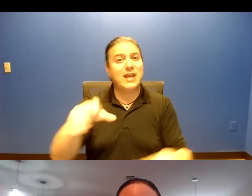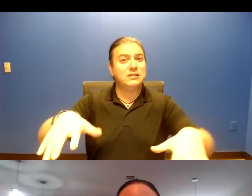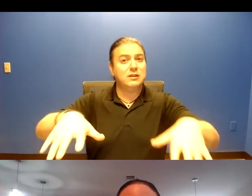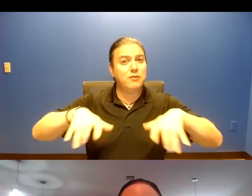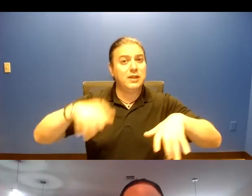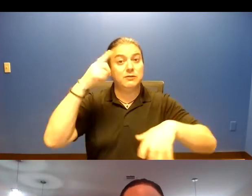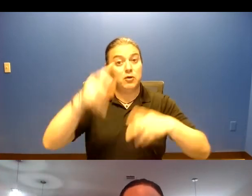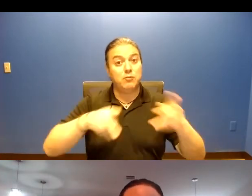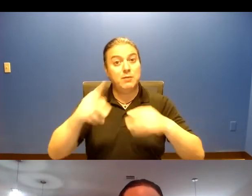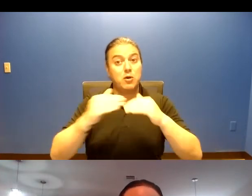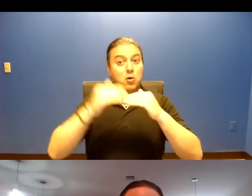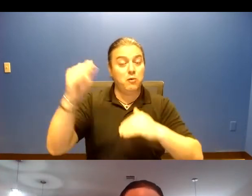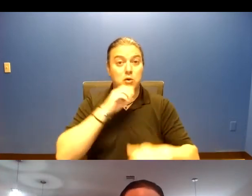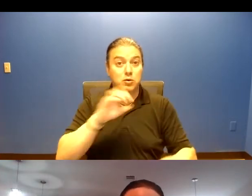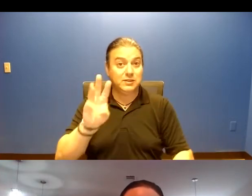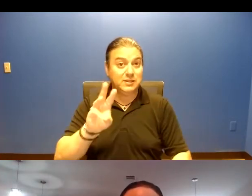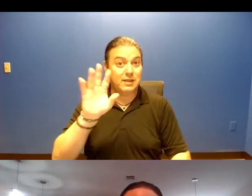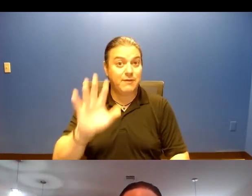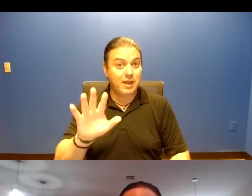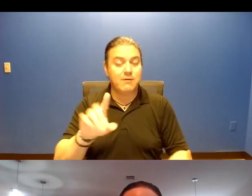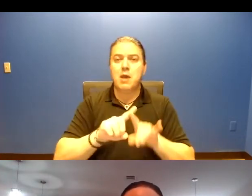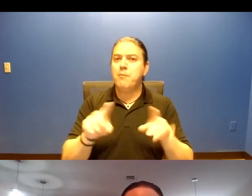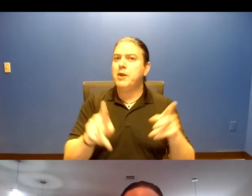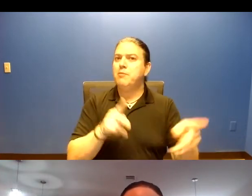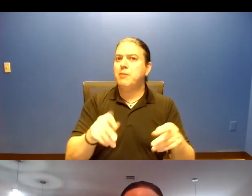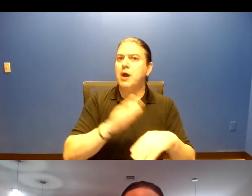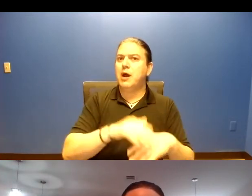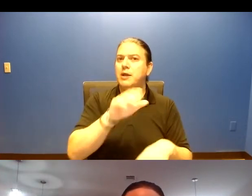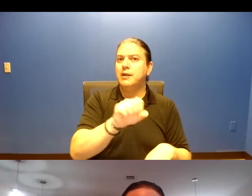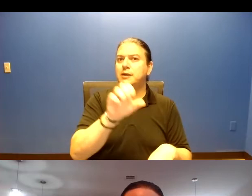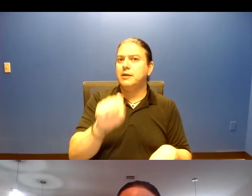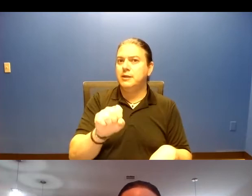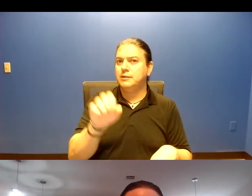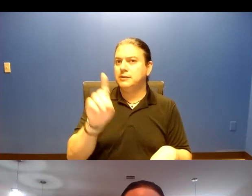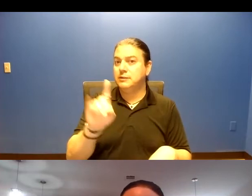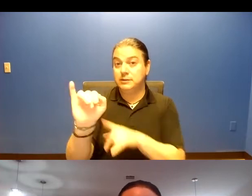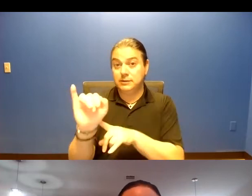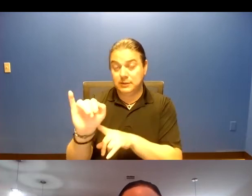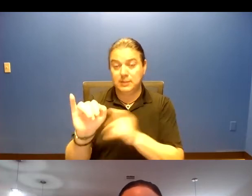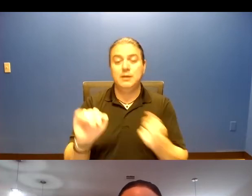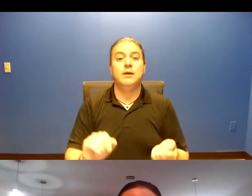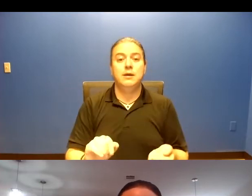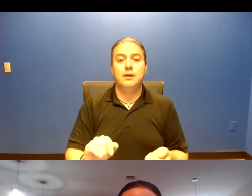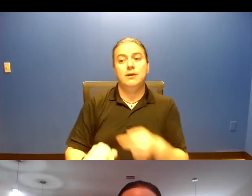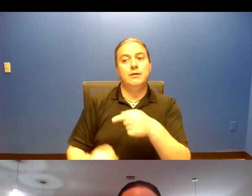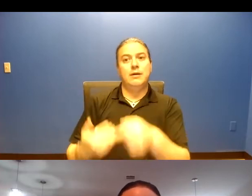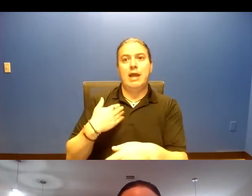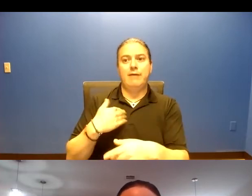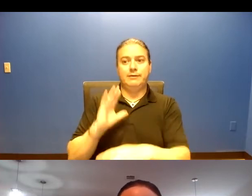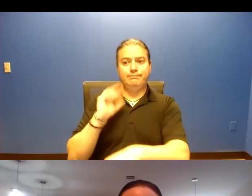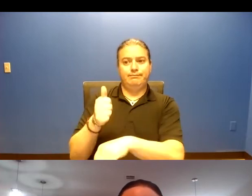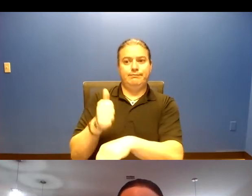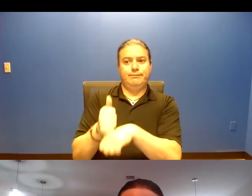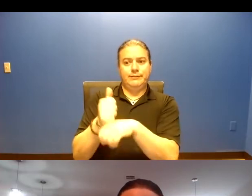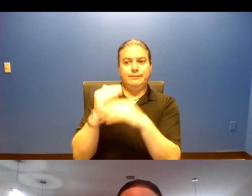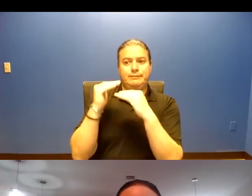crowd. But those of us on Social Security disability have just as fixed of an income. And